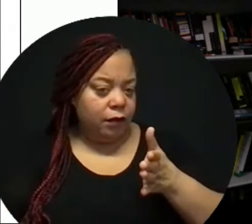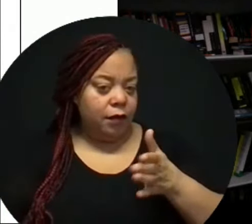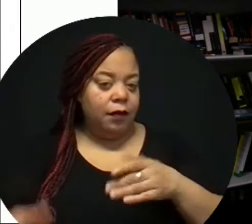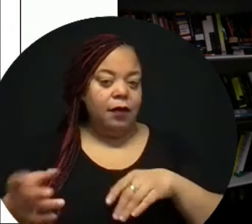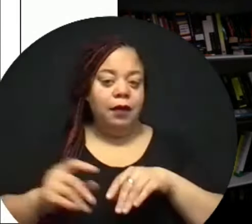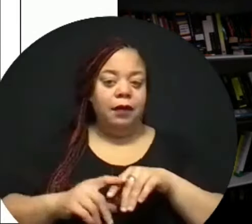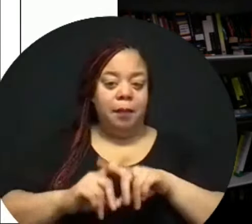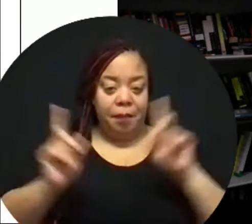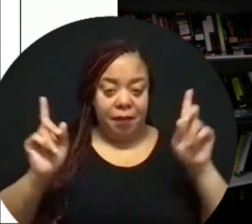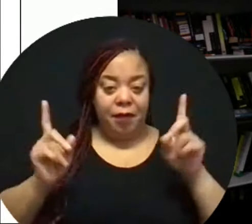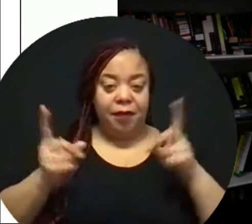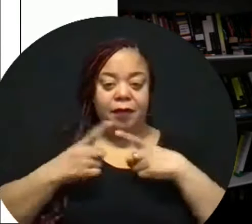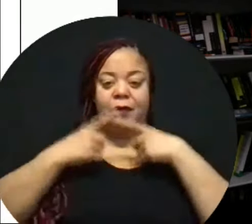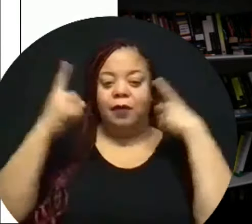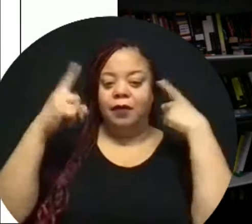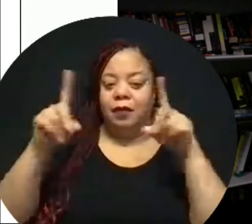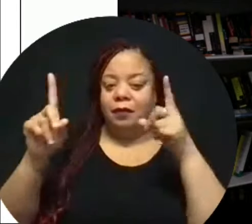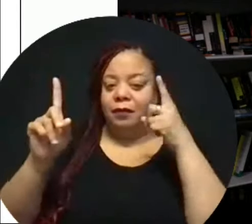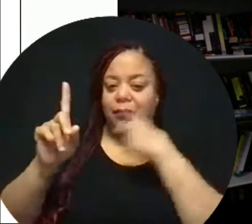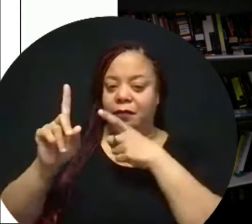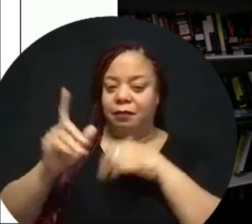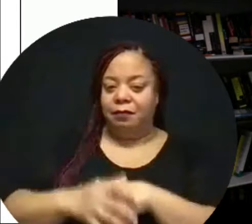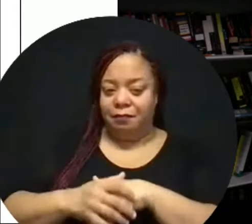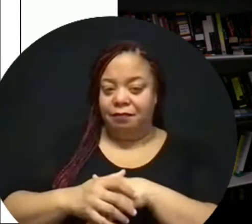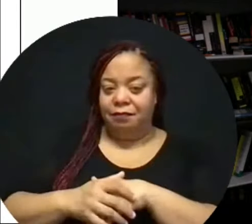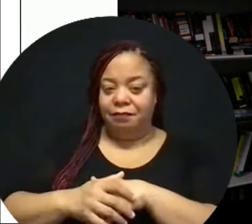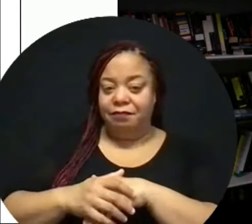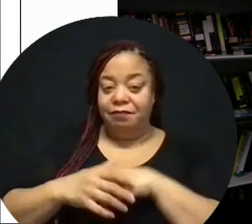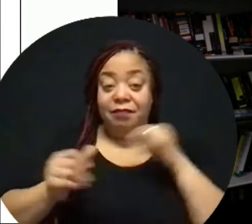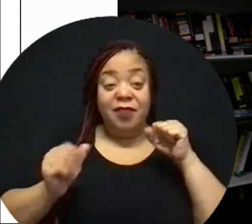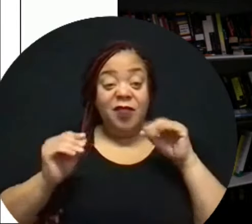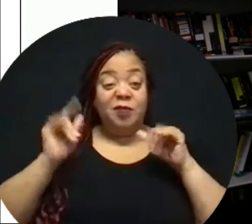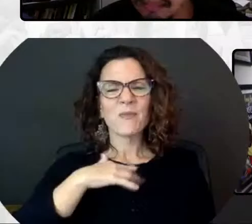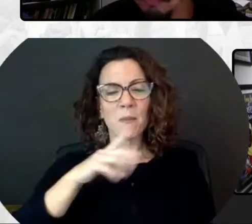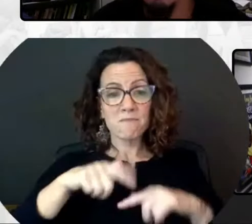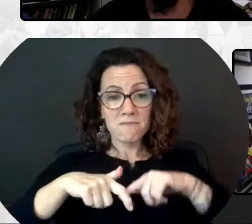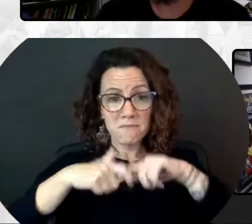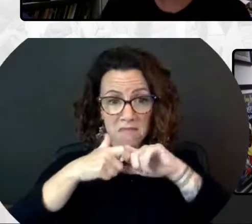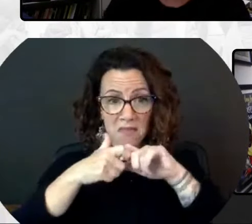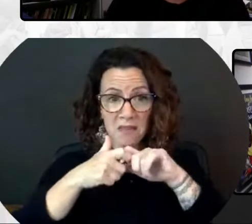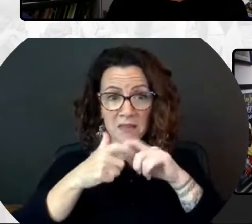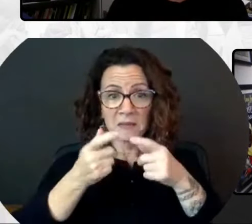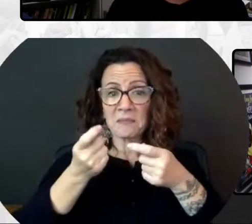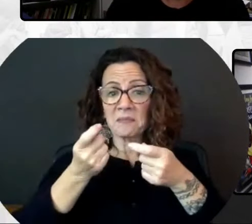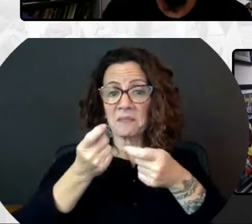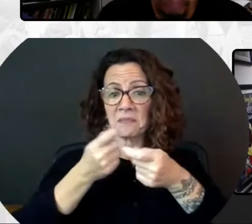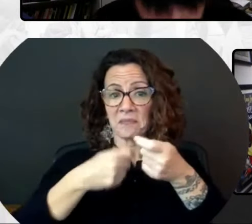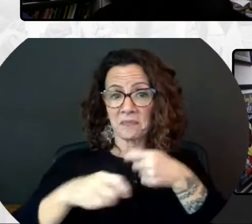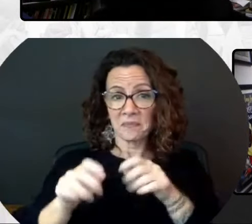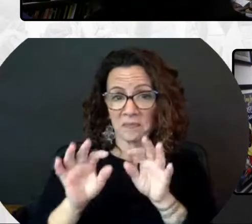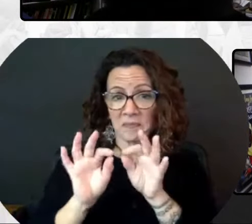Yeah, we're gonna pause briefly to do an interpreter switch. 1 second.